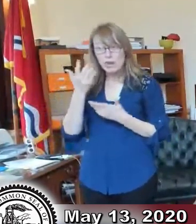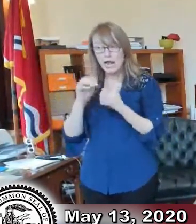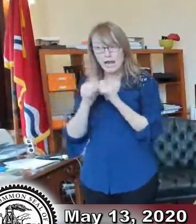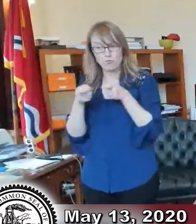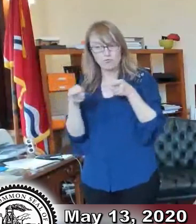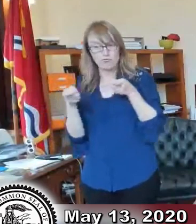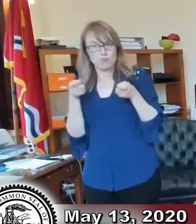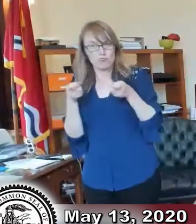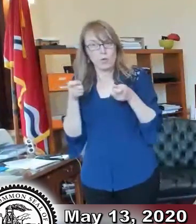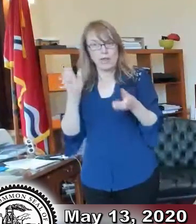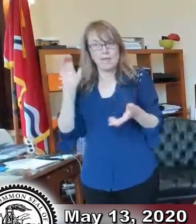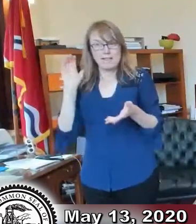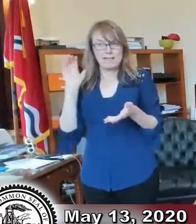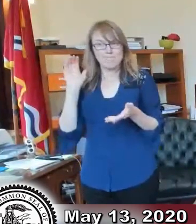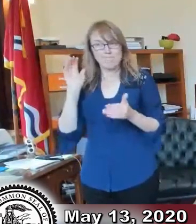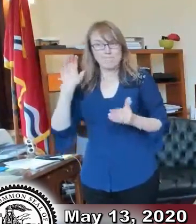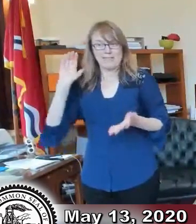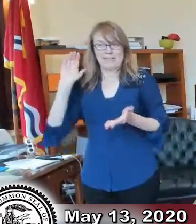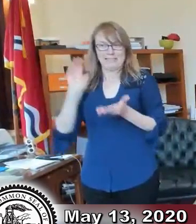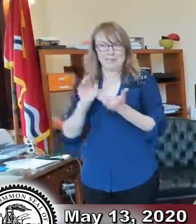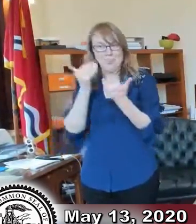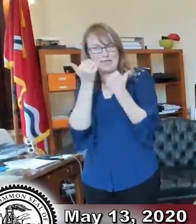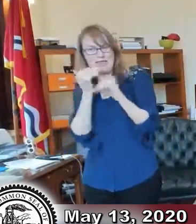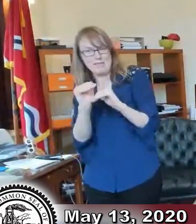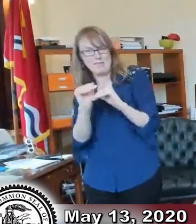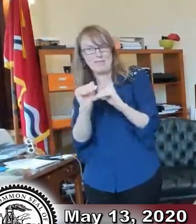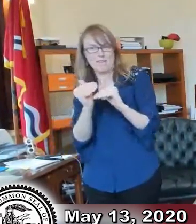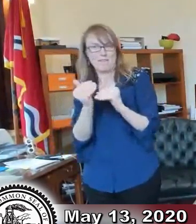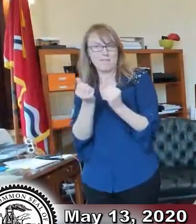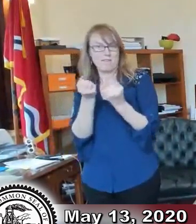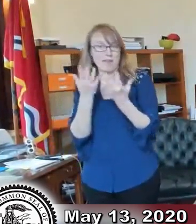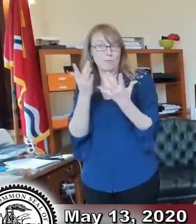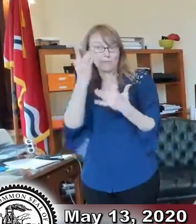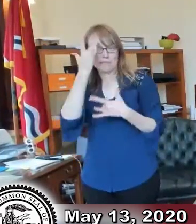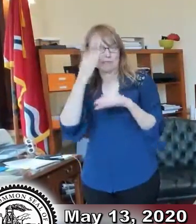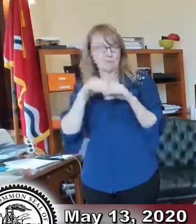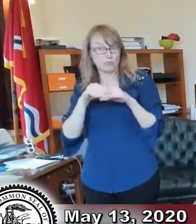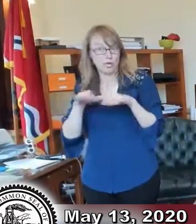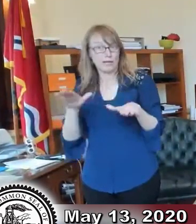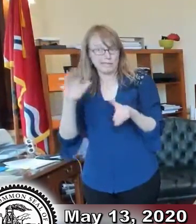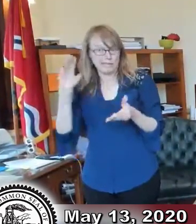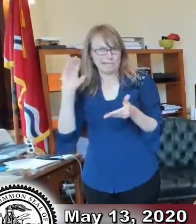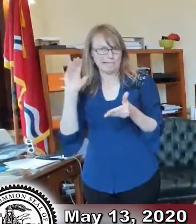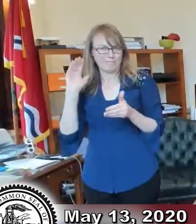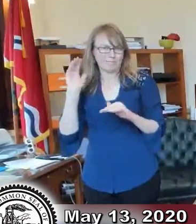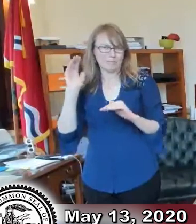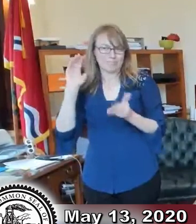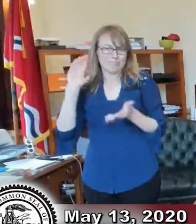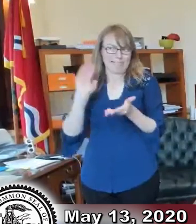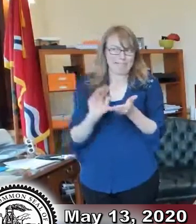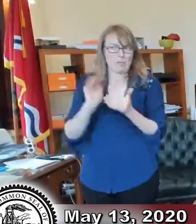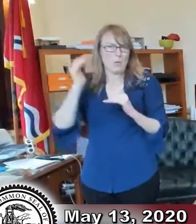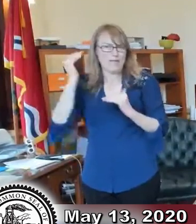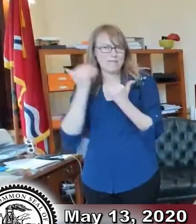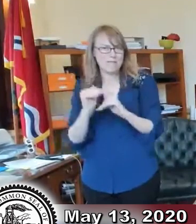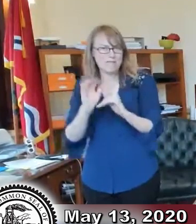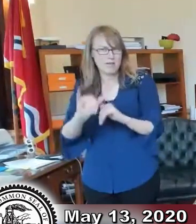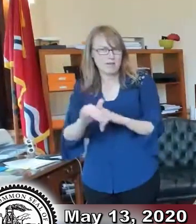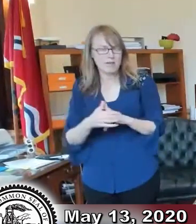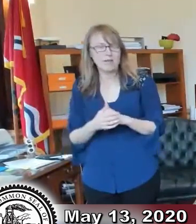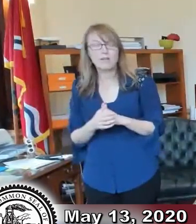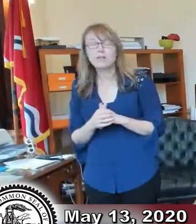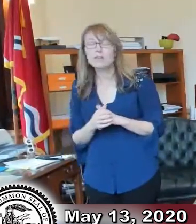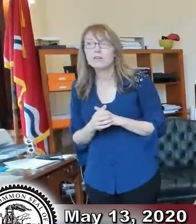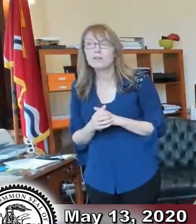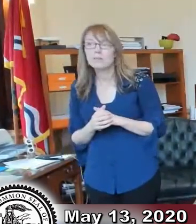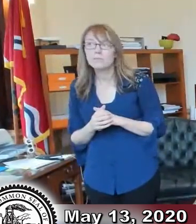such a way that they can tamp down the spread of COVID. What is the goal of expanding testing and testing more